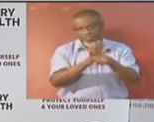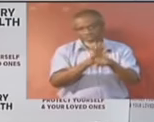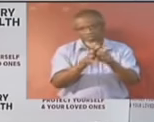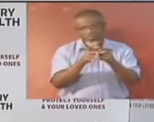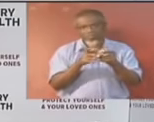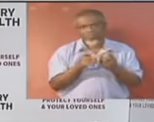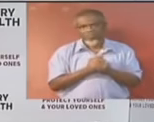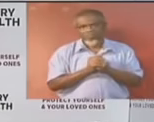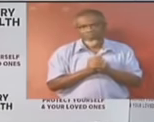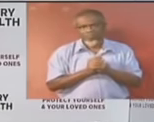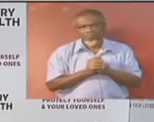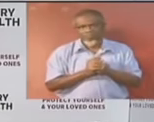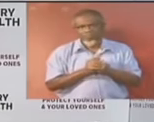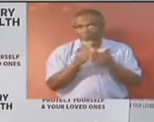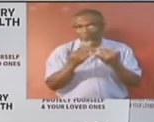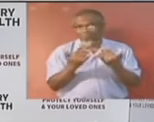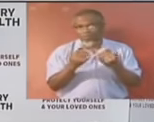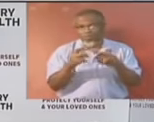Trinidad Express.